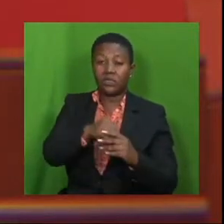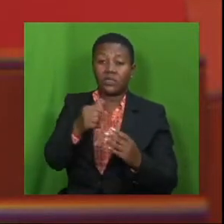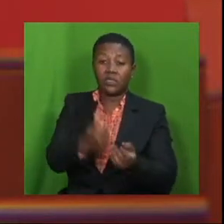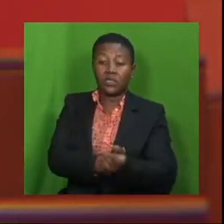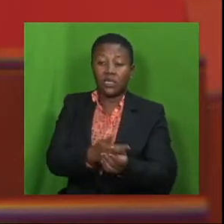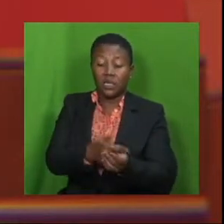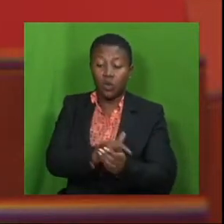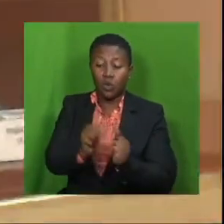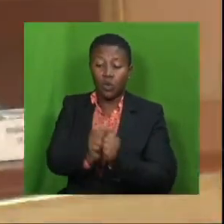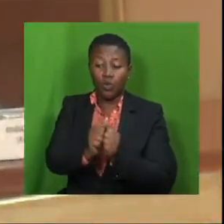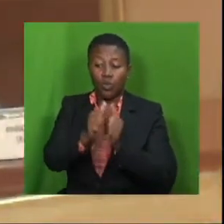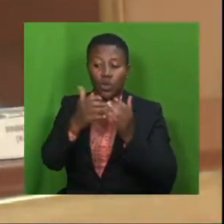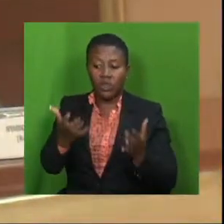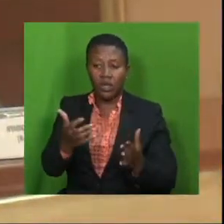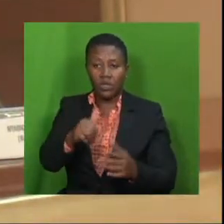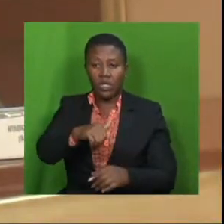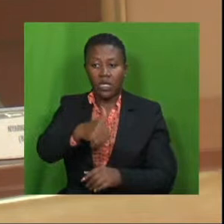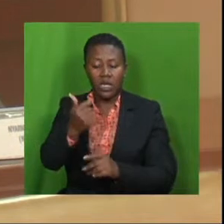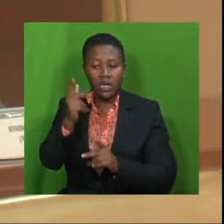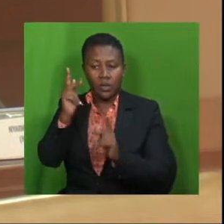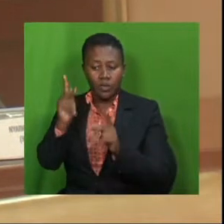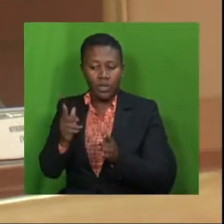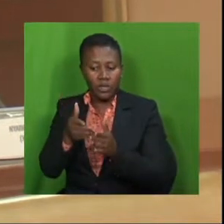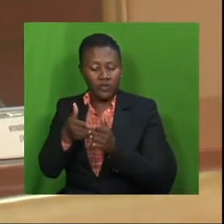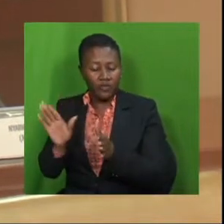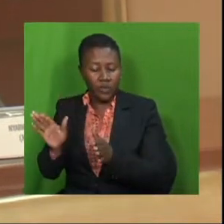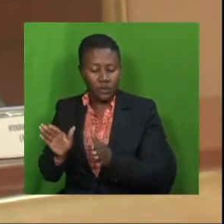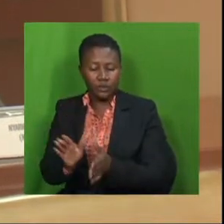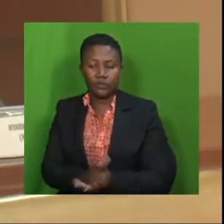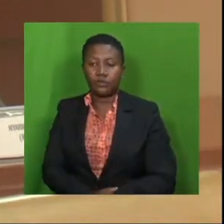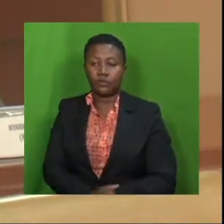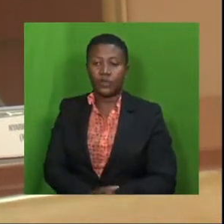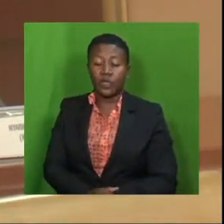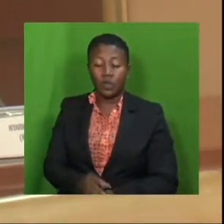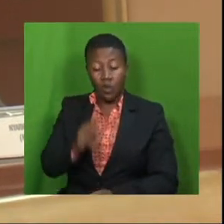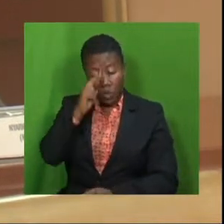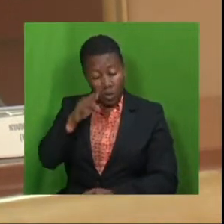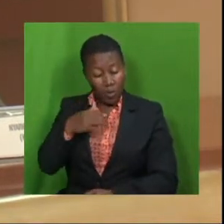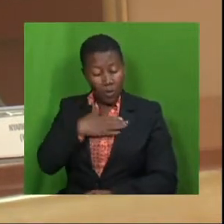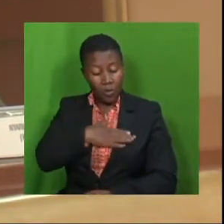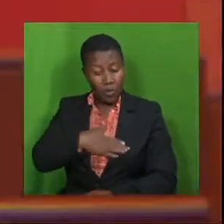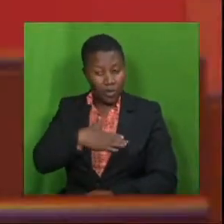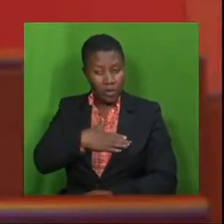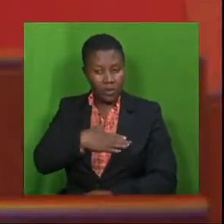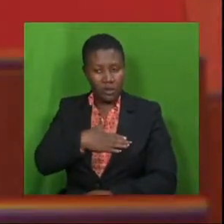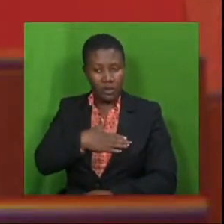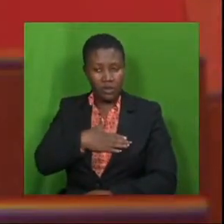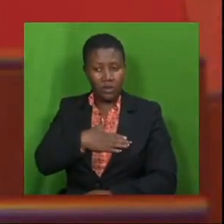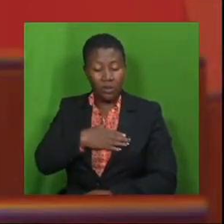exception. Honorable members, please listen.